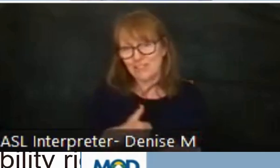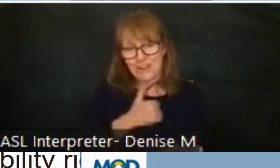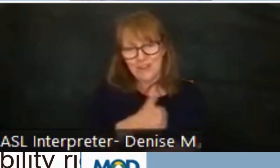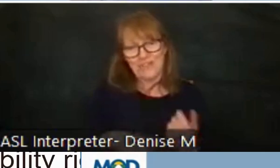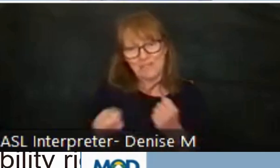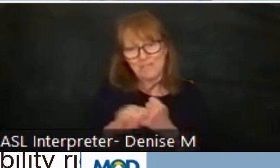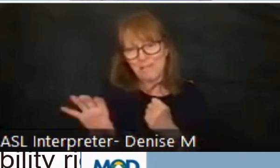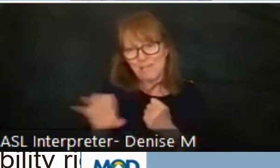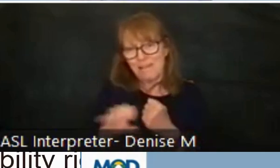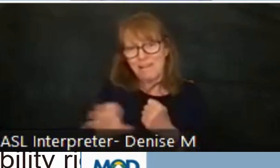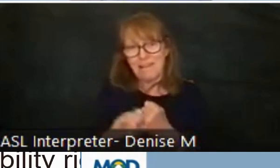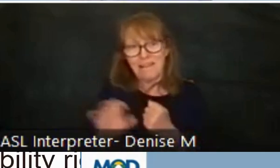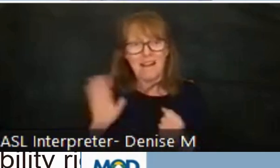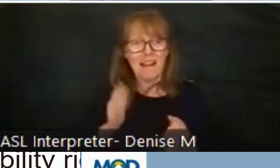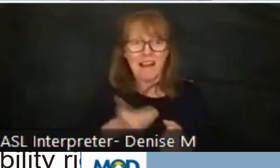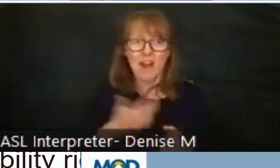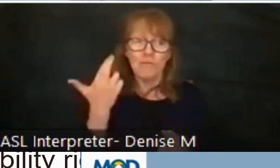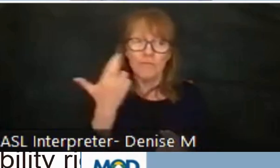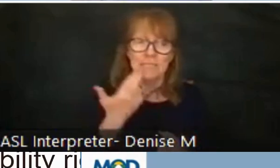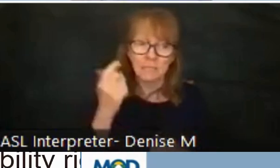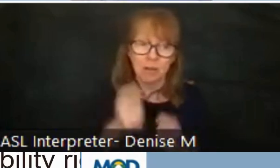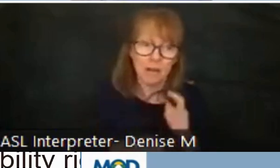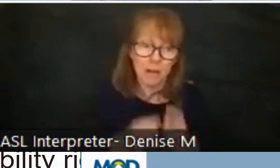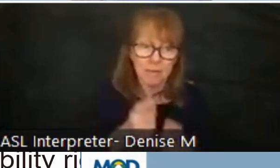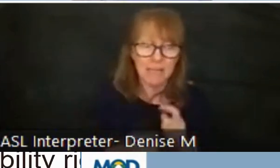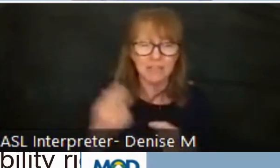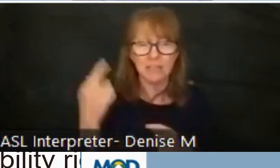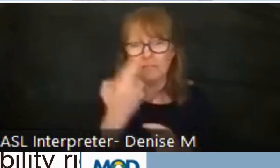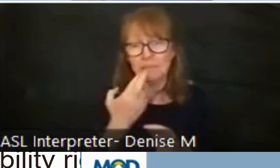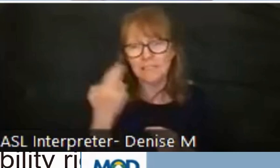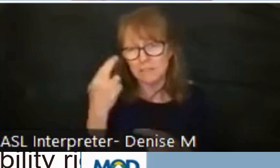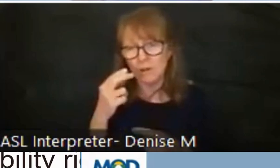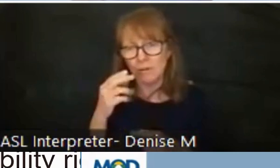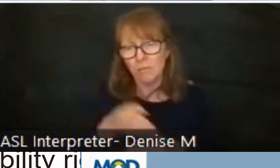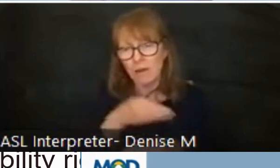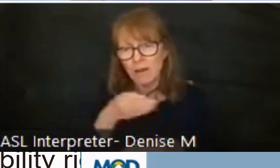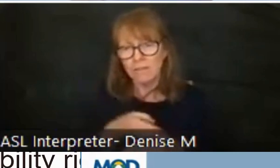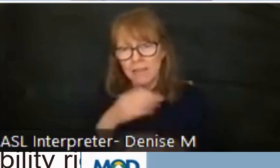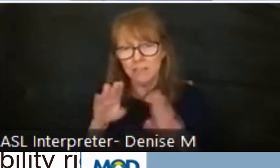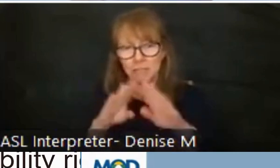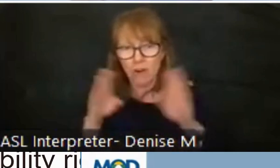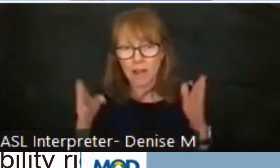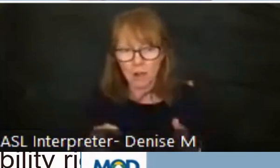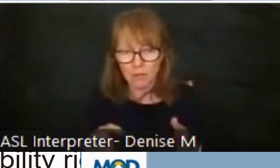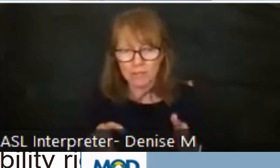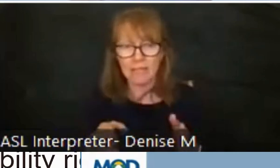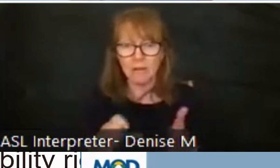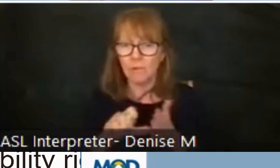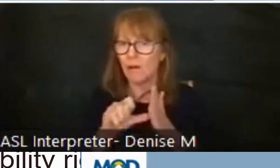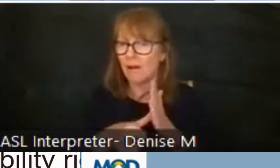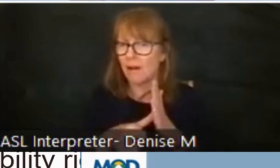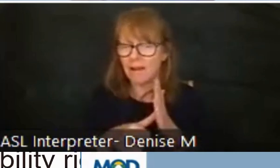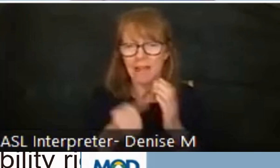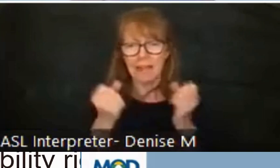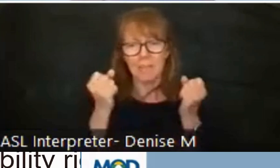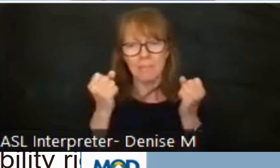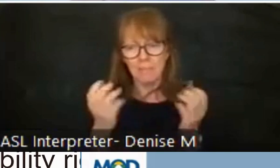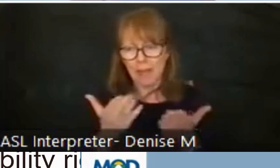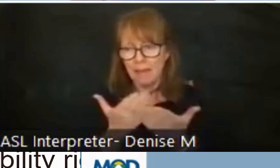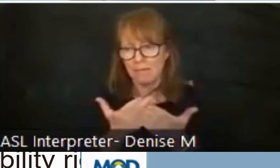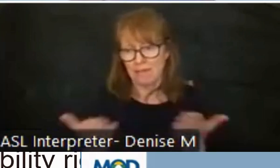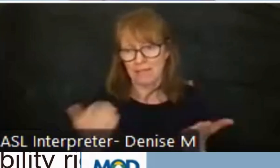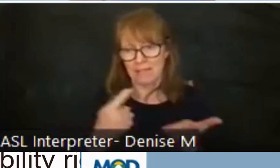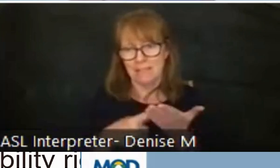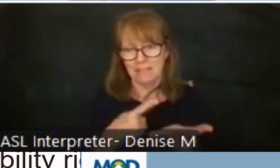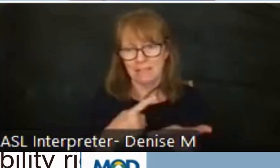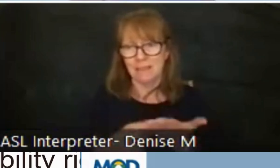reasonable accommodation, reasonable modification and housing page, which will highlight many of the things we discussed today. I